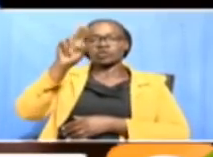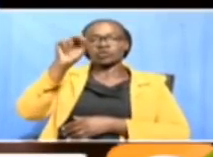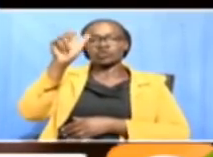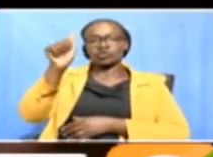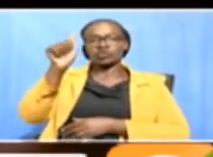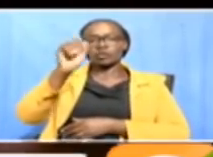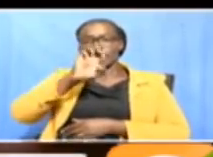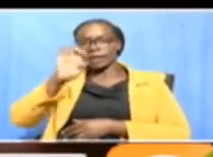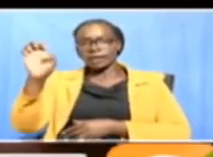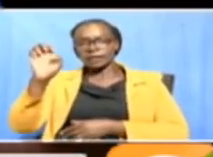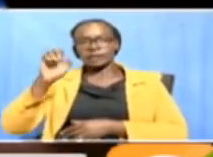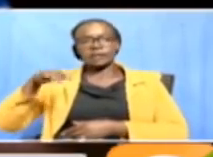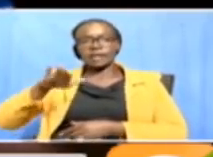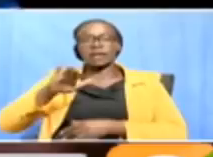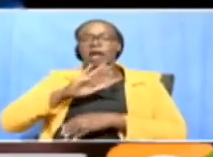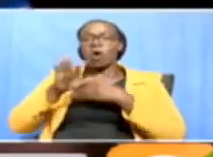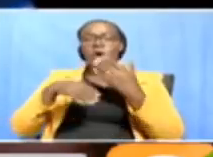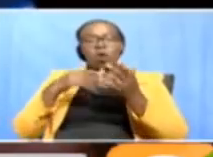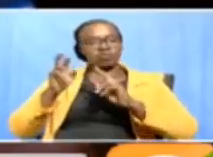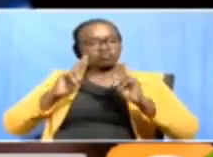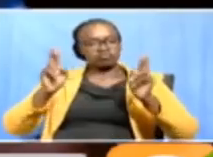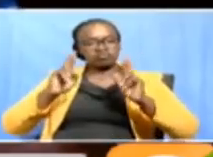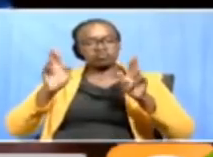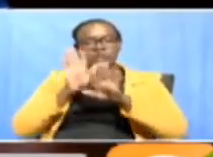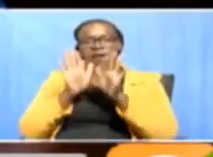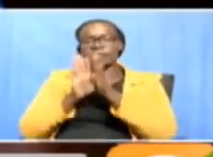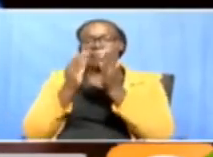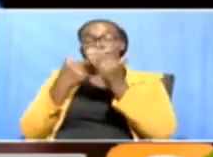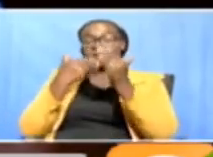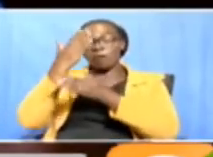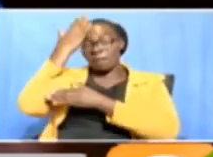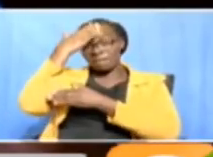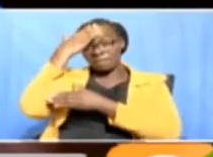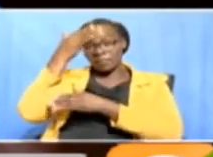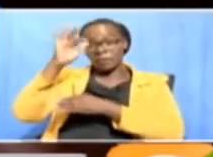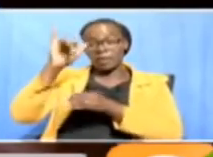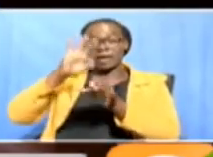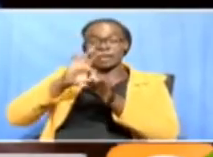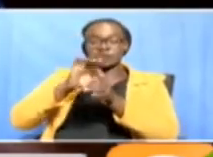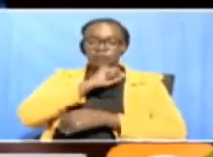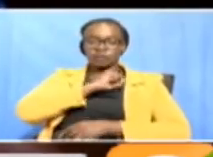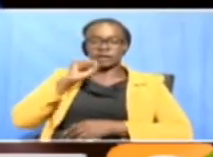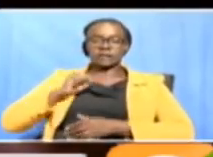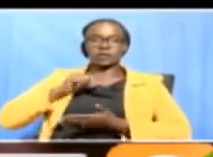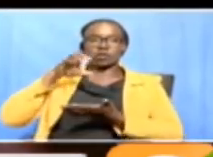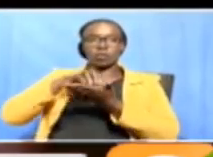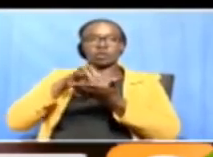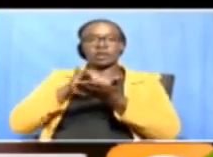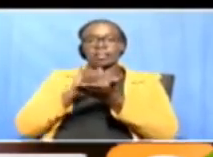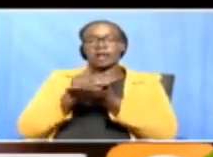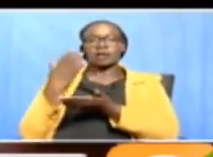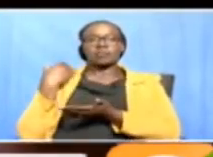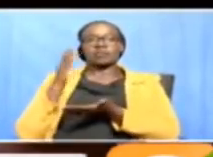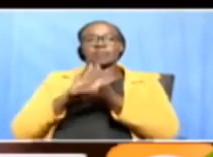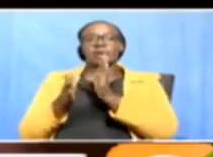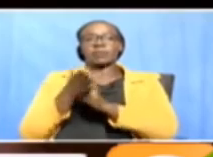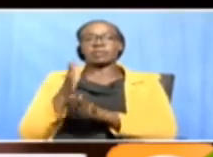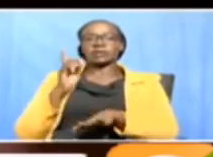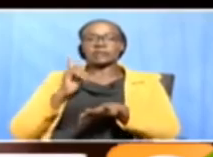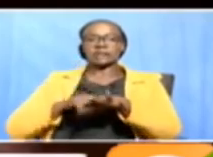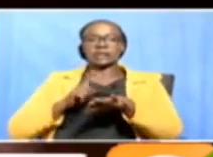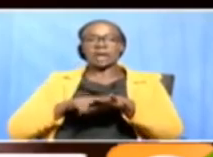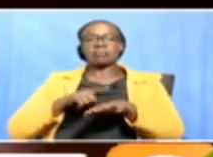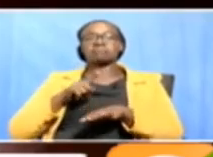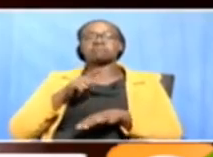constituency. And it's all systems go ahead of the Monday by-election for the senatorial seat that was left vacant upon the